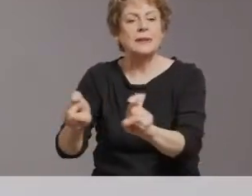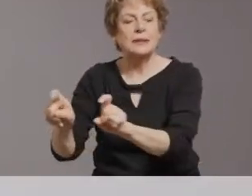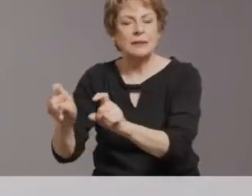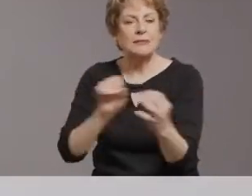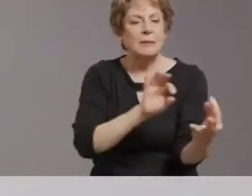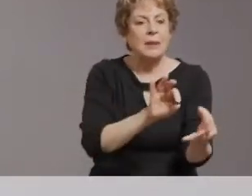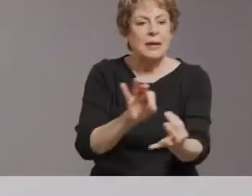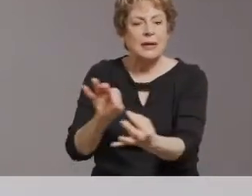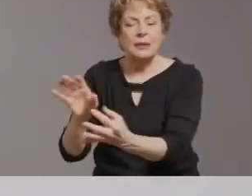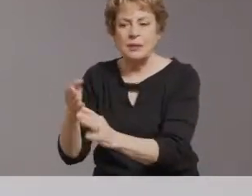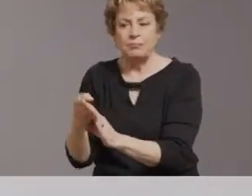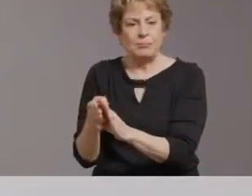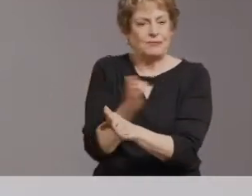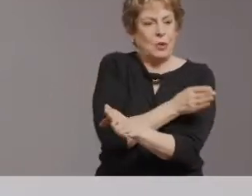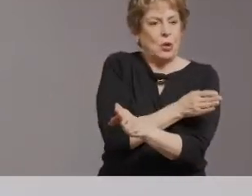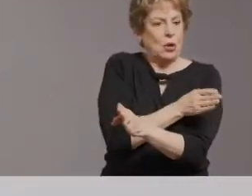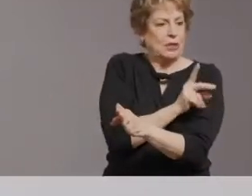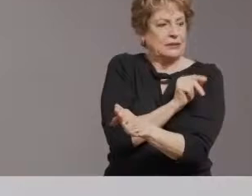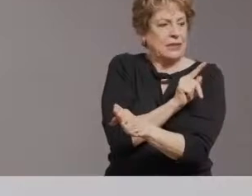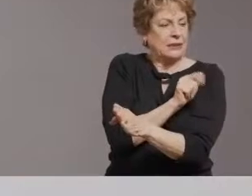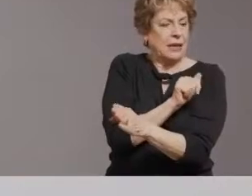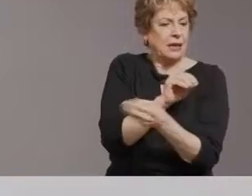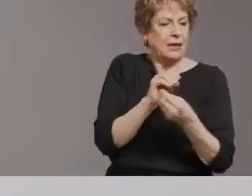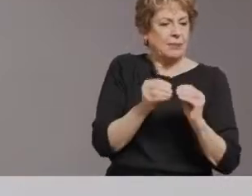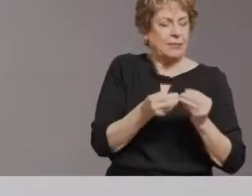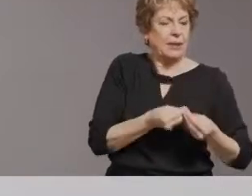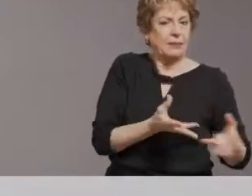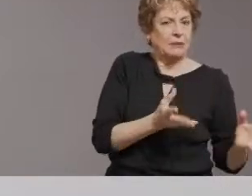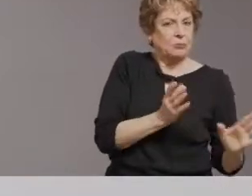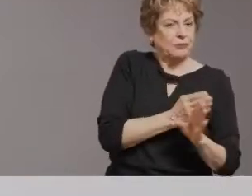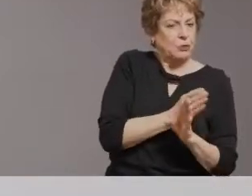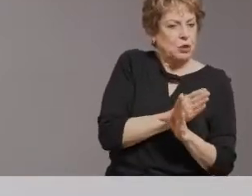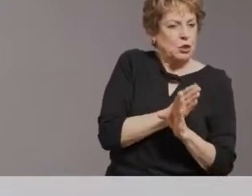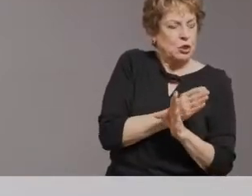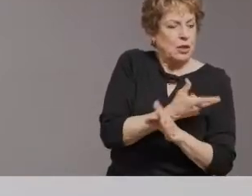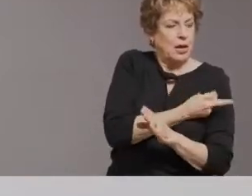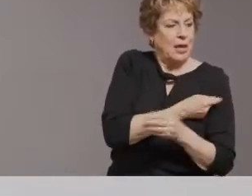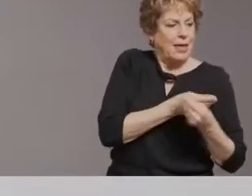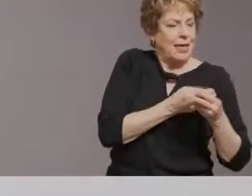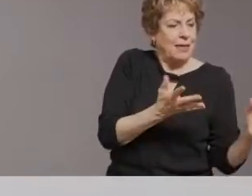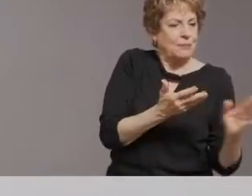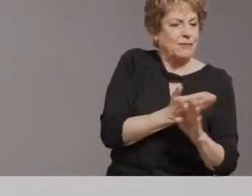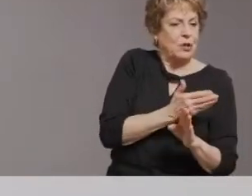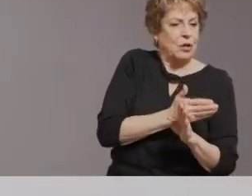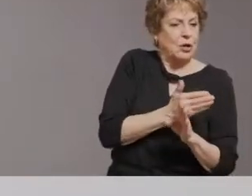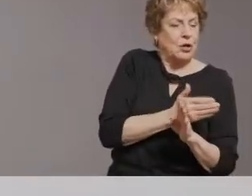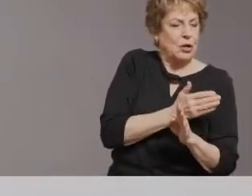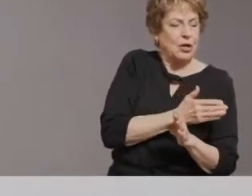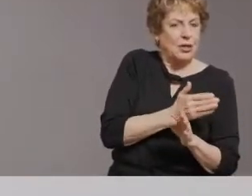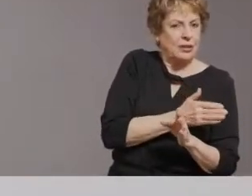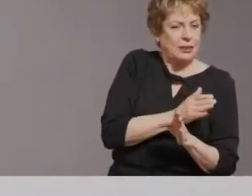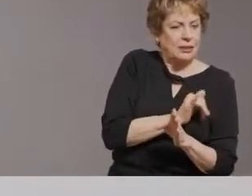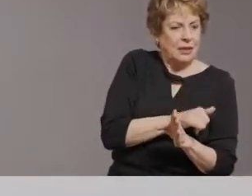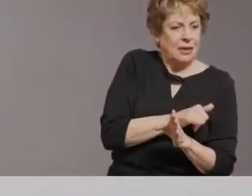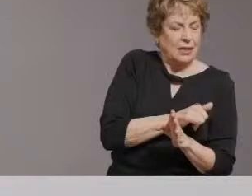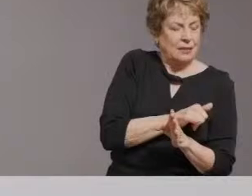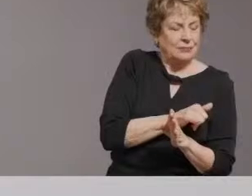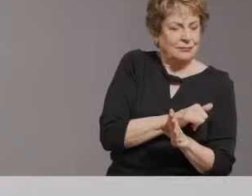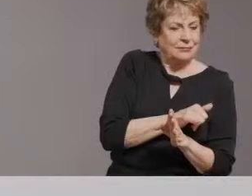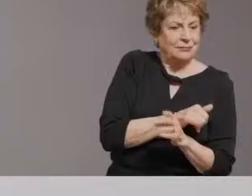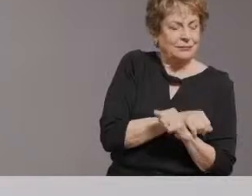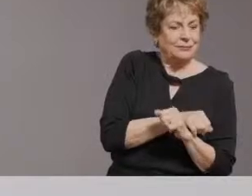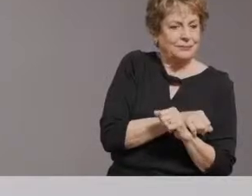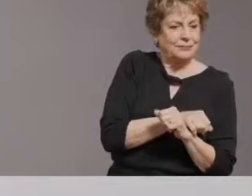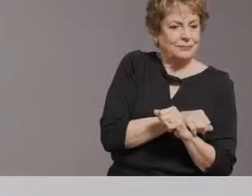data came out and before we had vaccinated millions of Arizonans. We do think that number went up